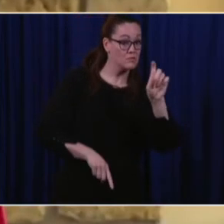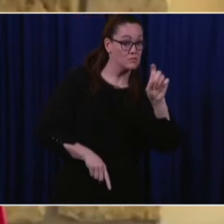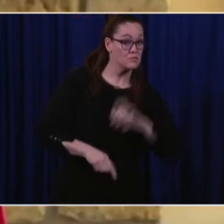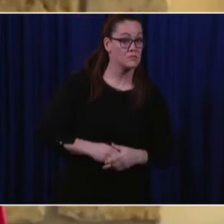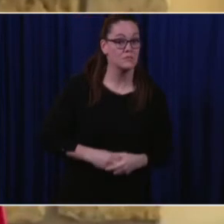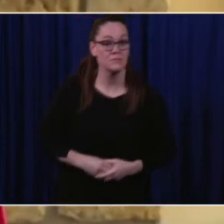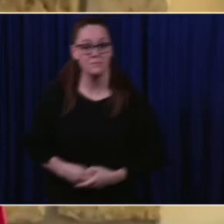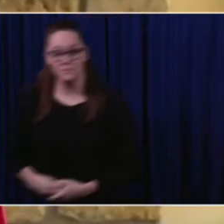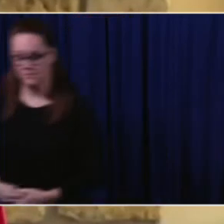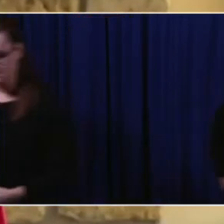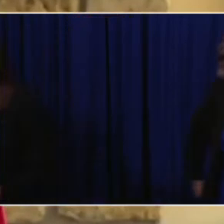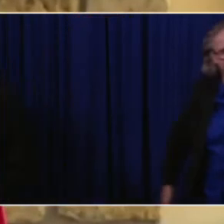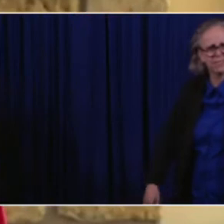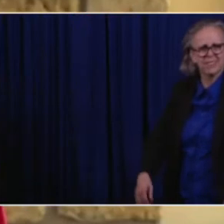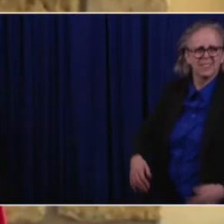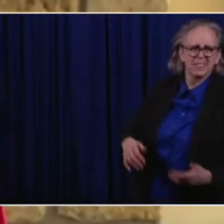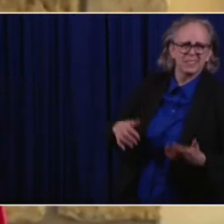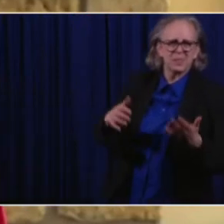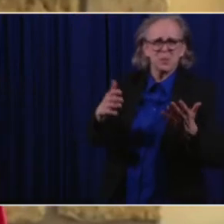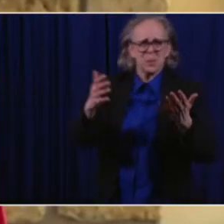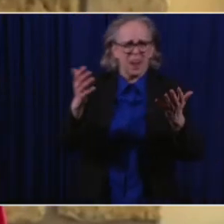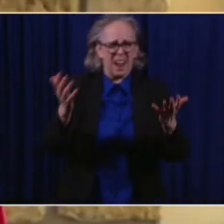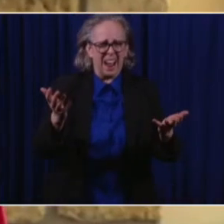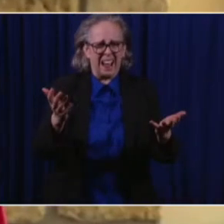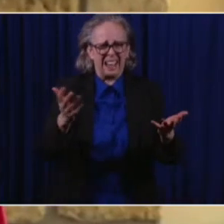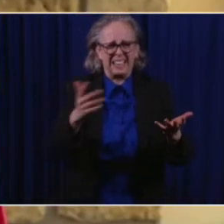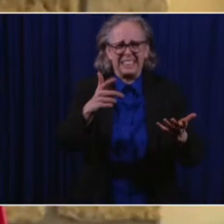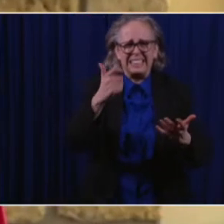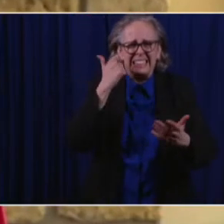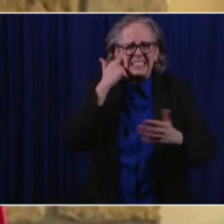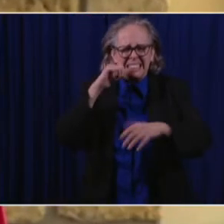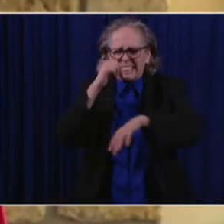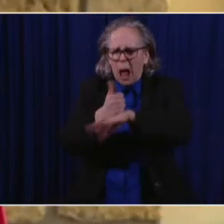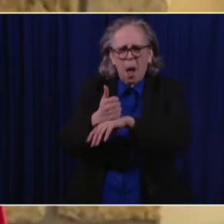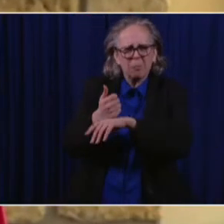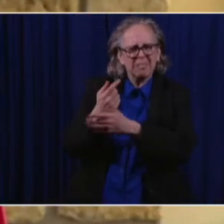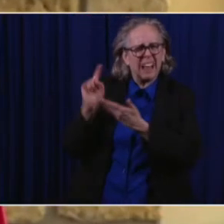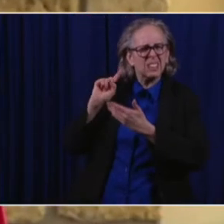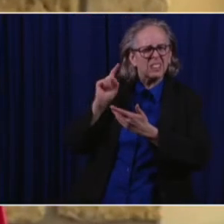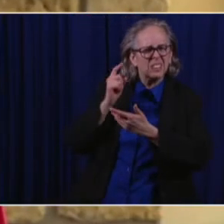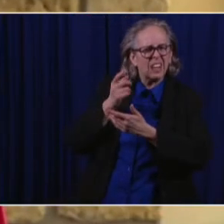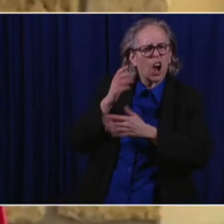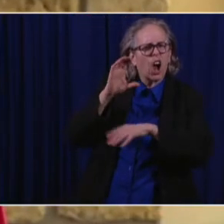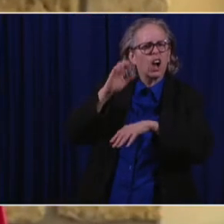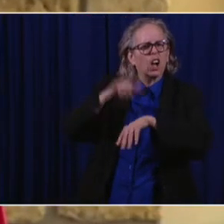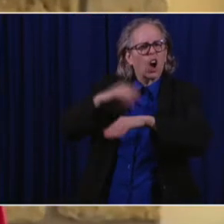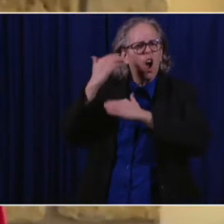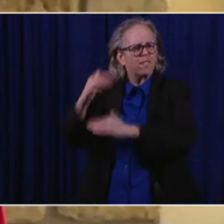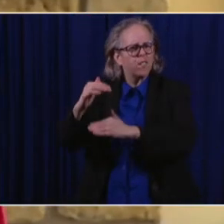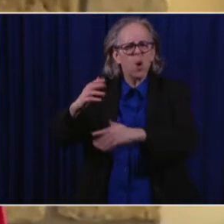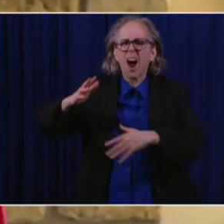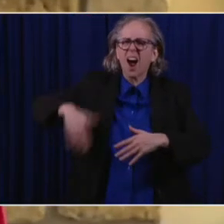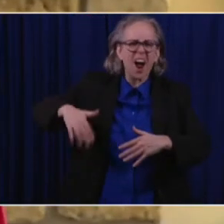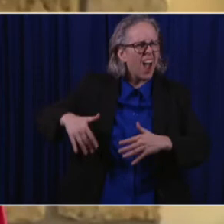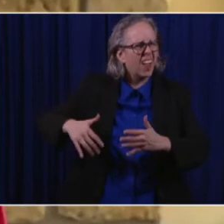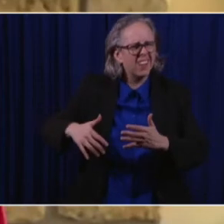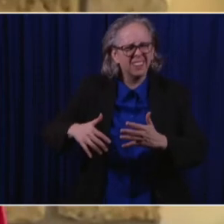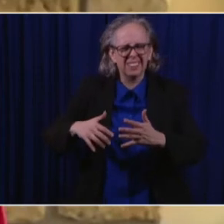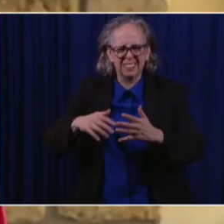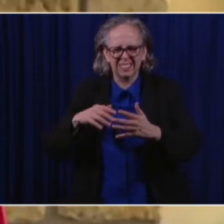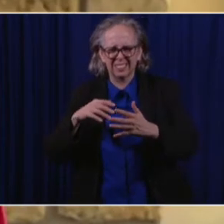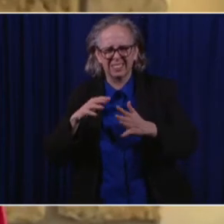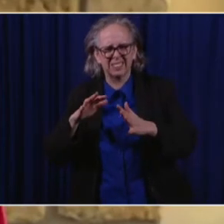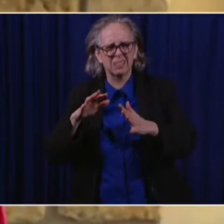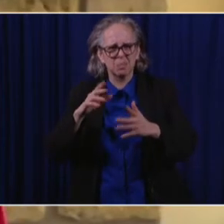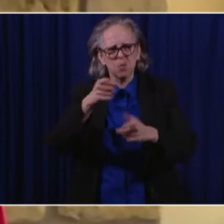don't see the impact in such a short period of time. It is true. What we do in the next few days,